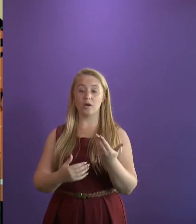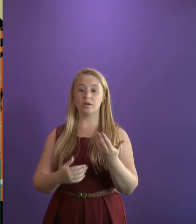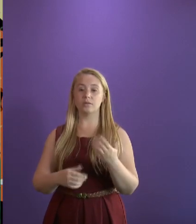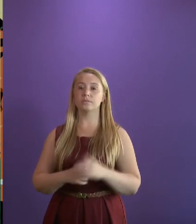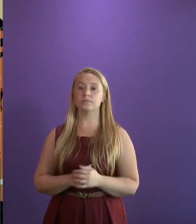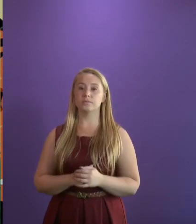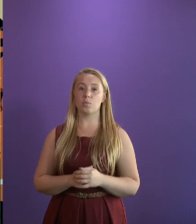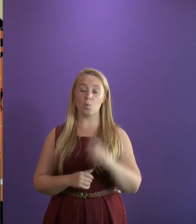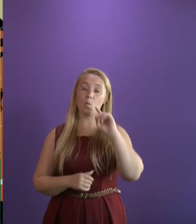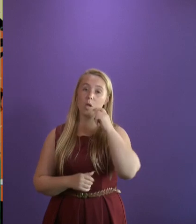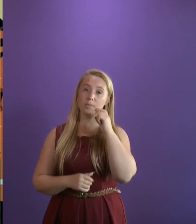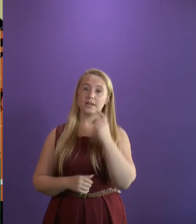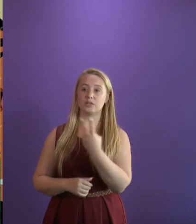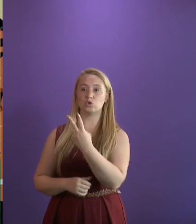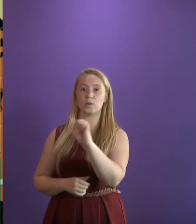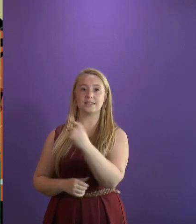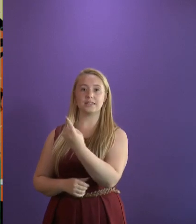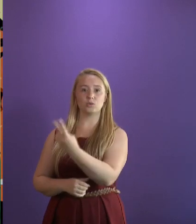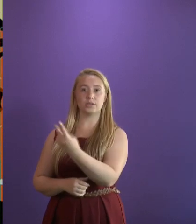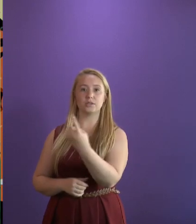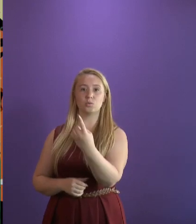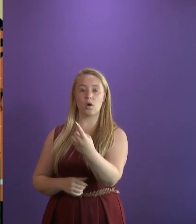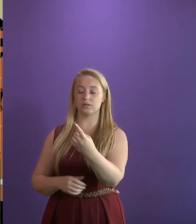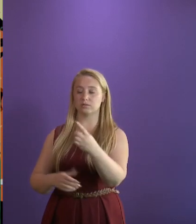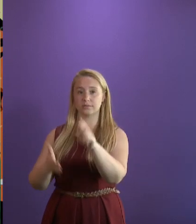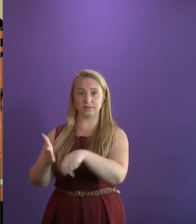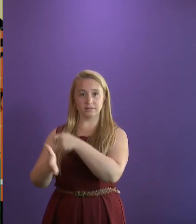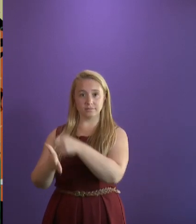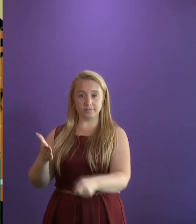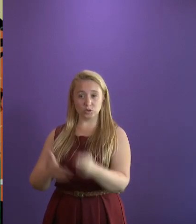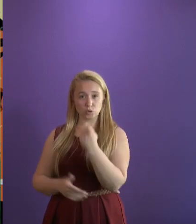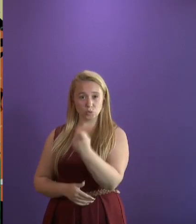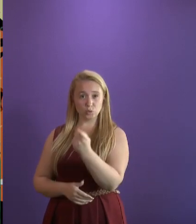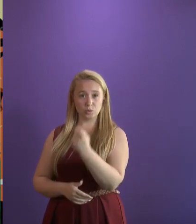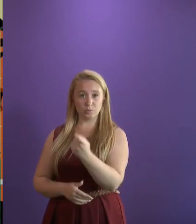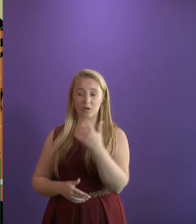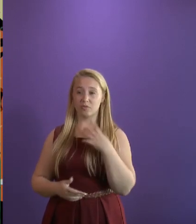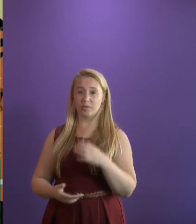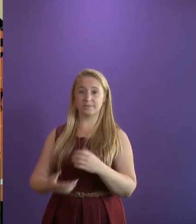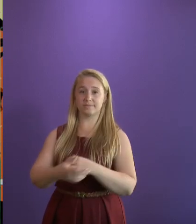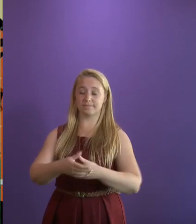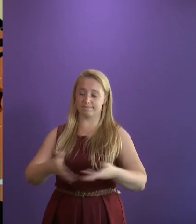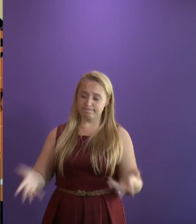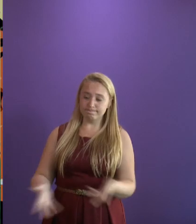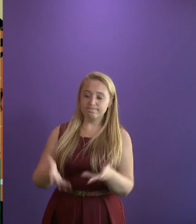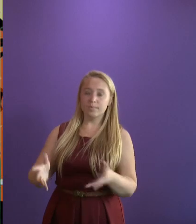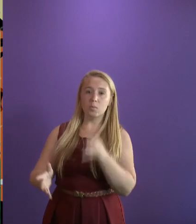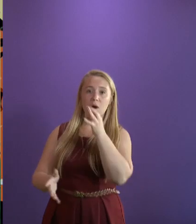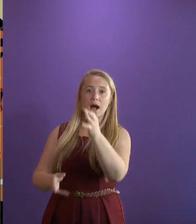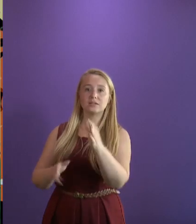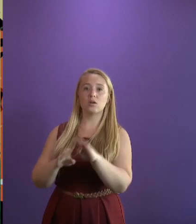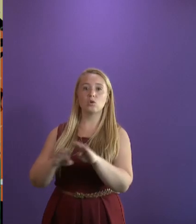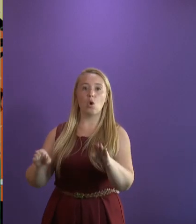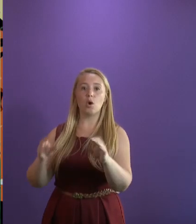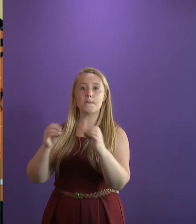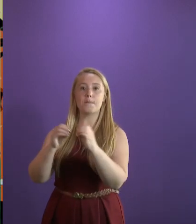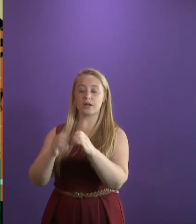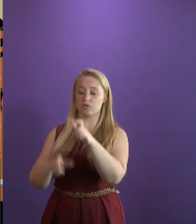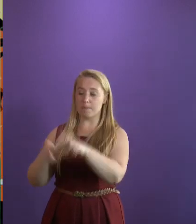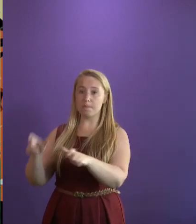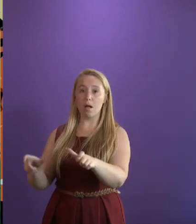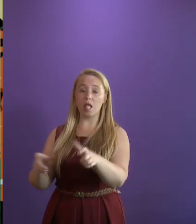Holyrood 2021 selection at the moment, and we've been making a real effort to ask non-binary people, disabled people to